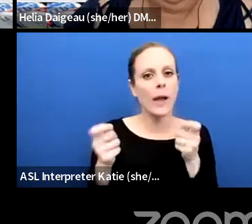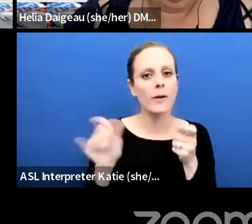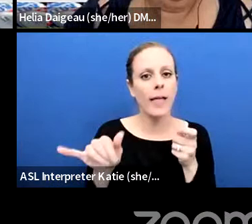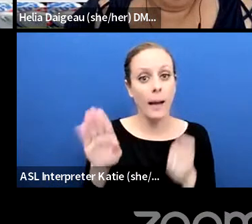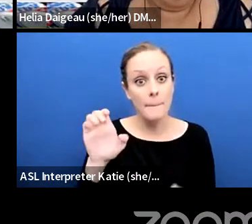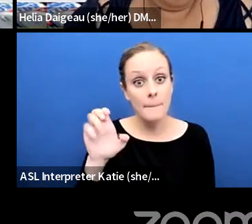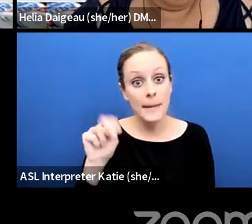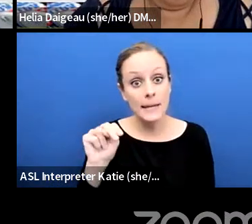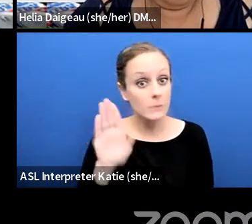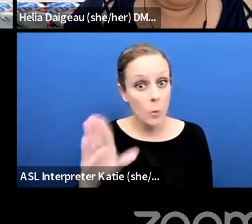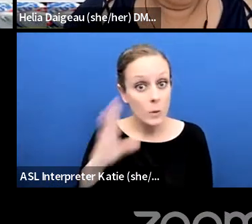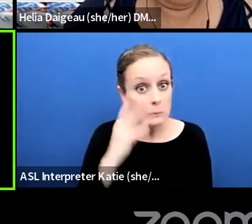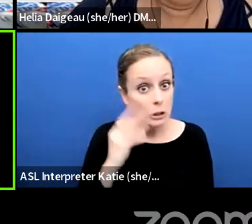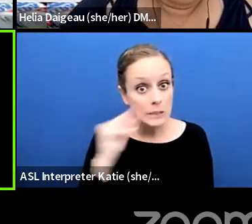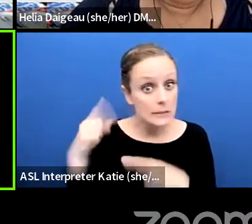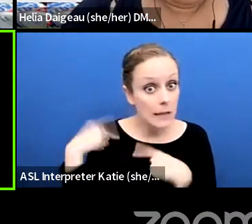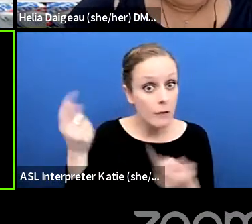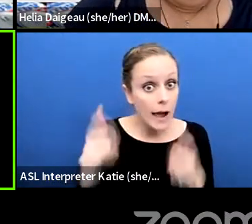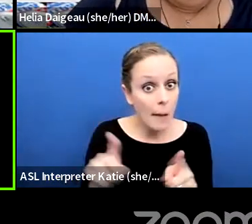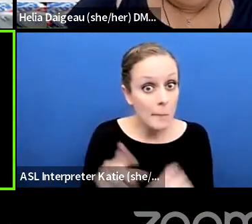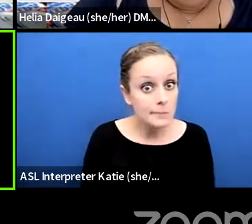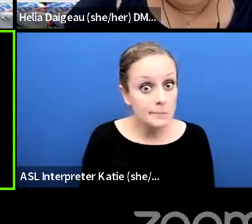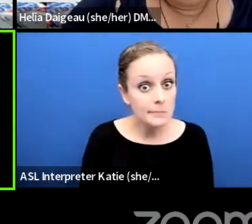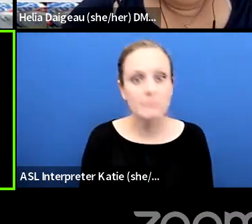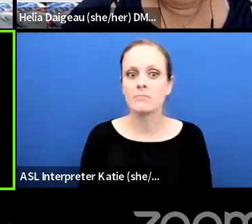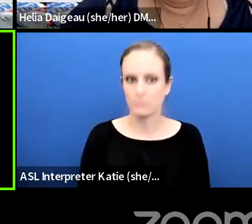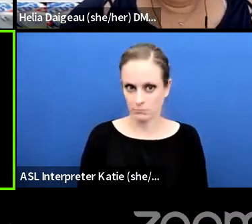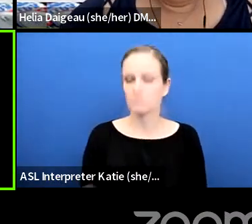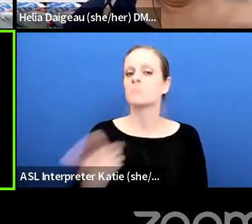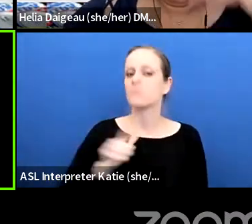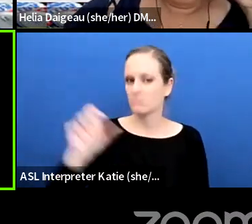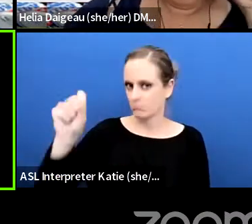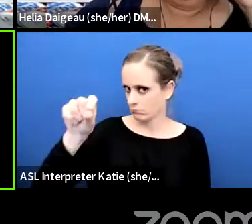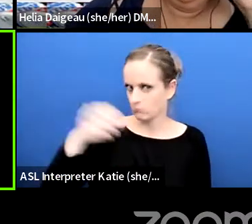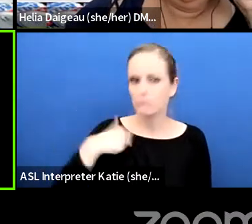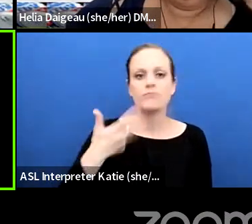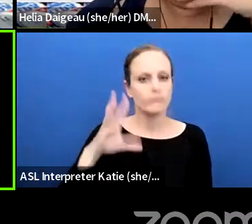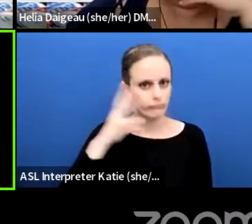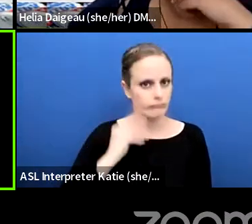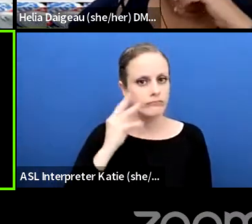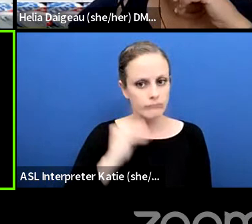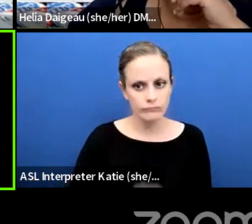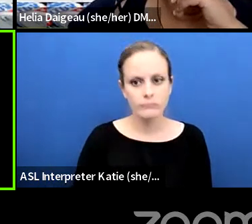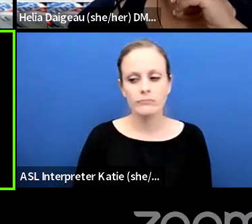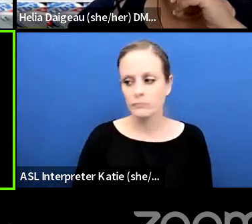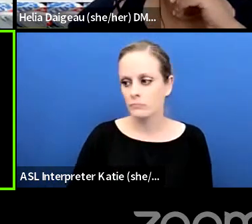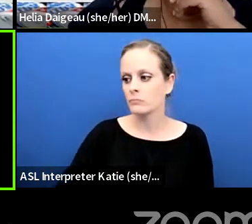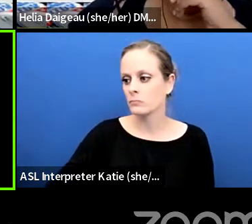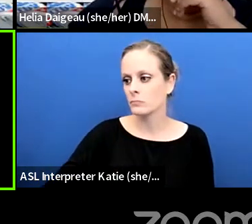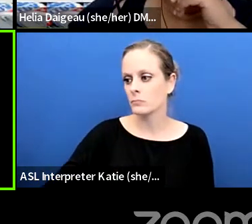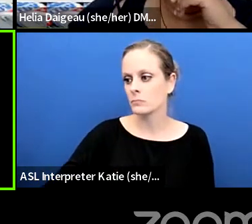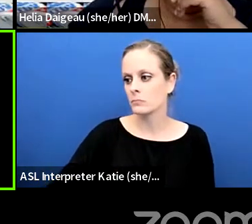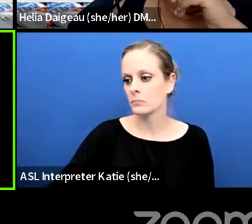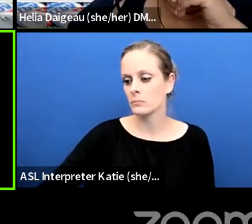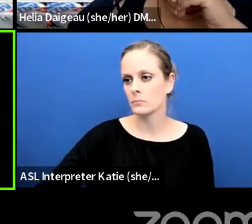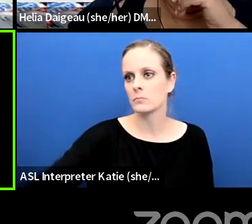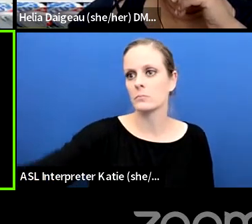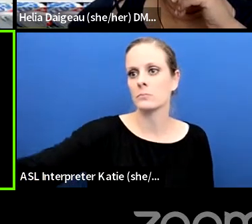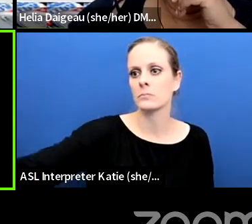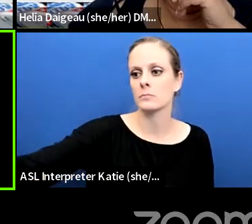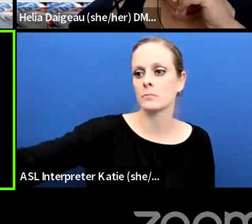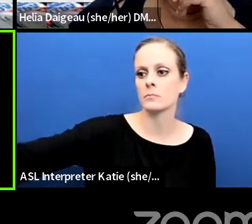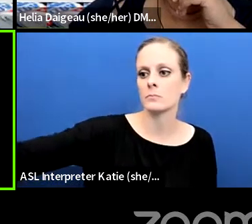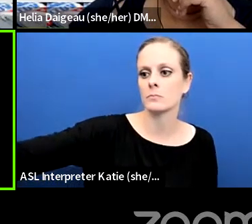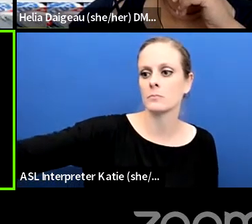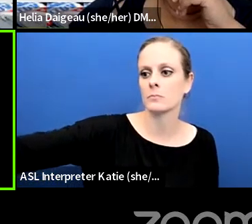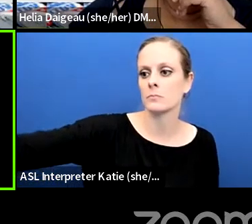that happening? I do. With legislation that tried to